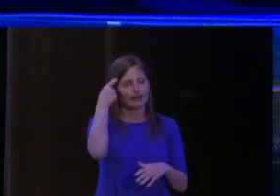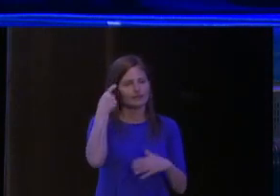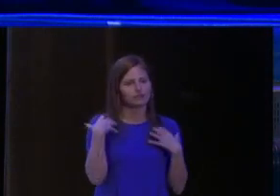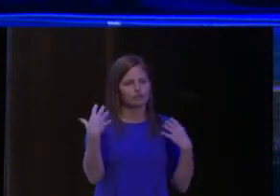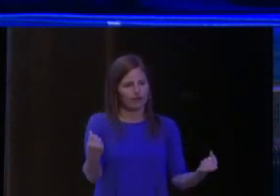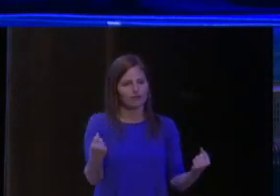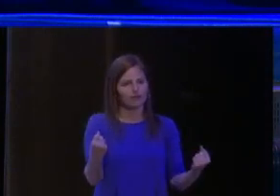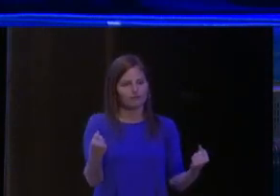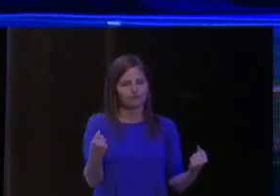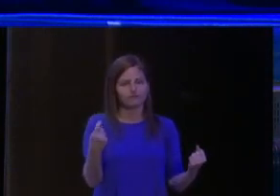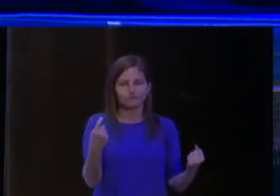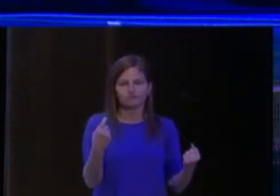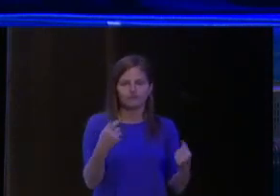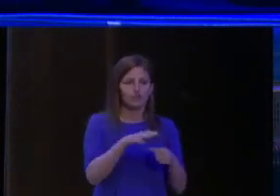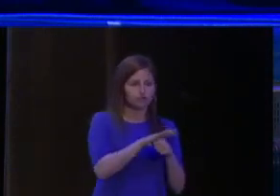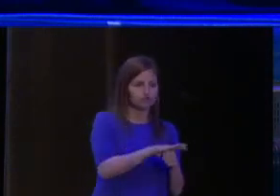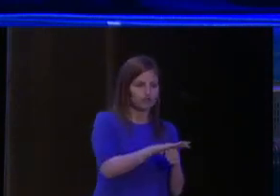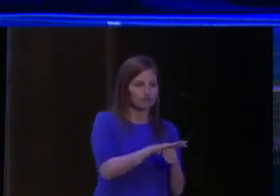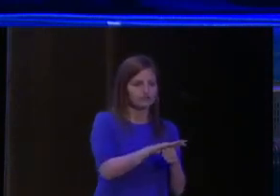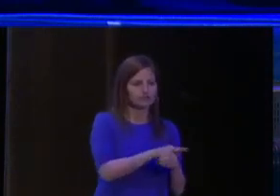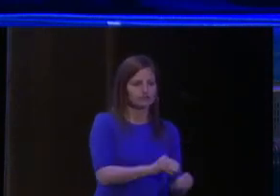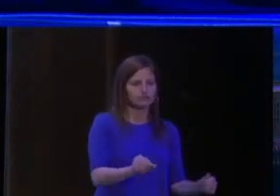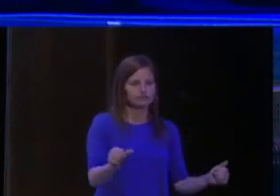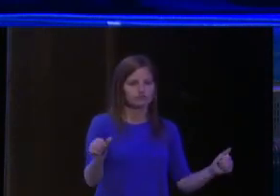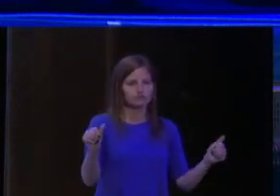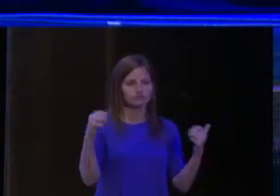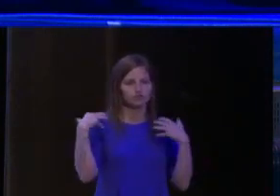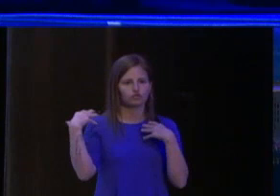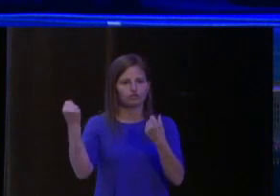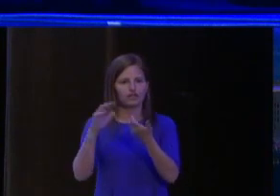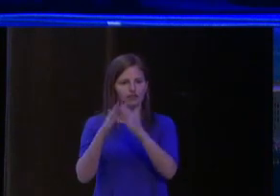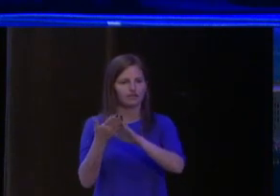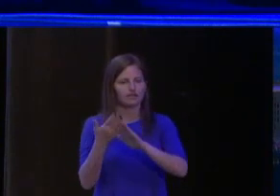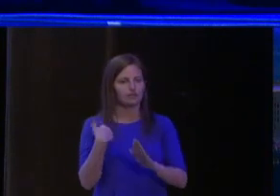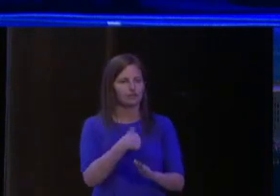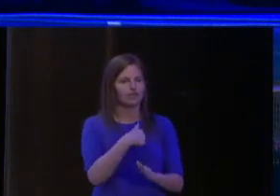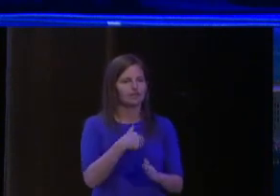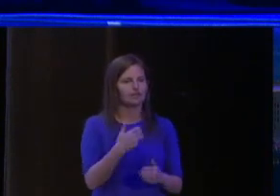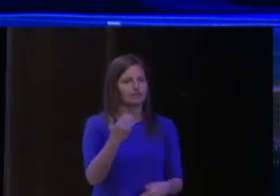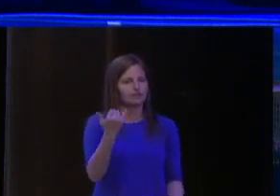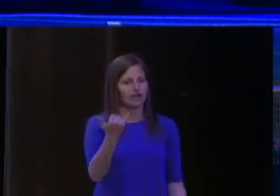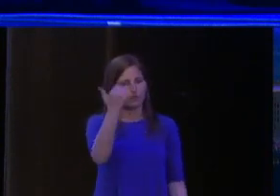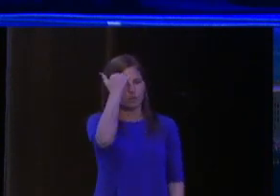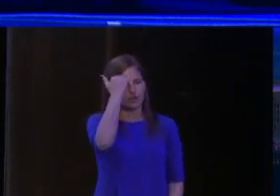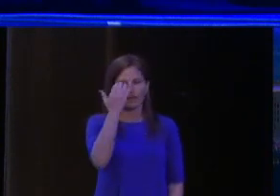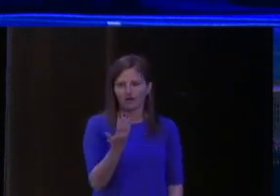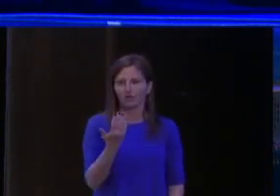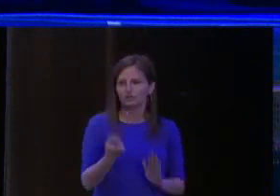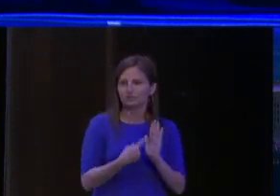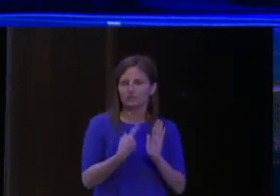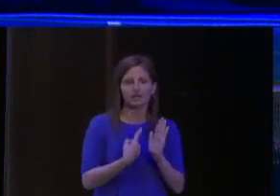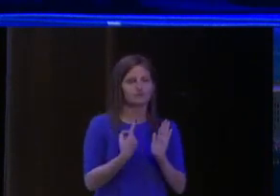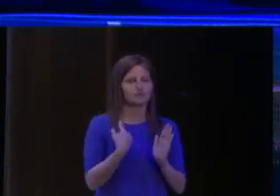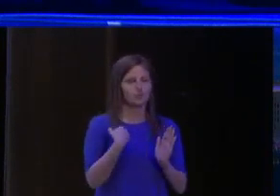happens. The stress becomes strength. We begin to be aware that sometimes the price